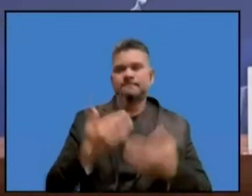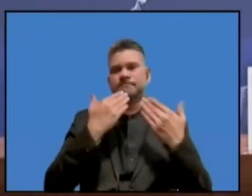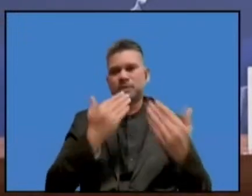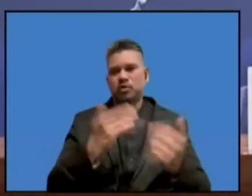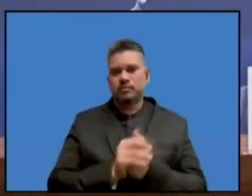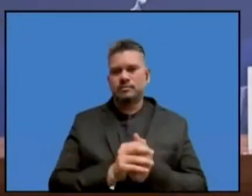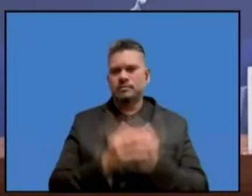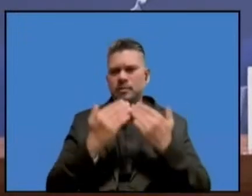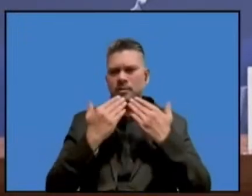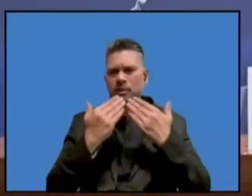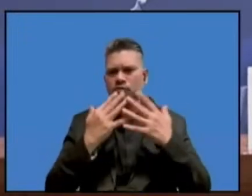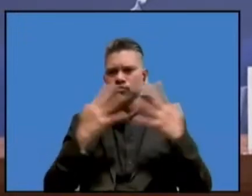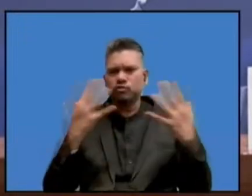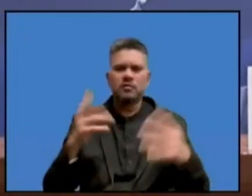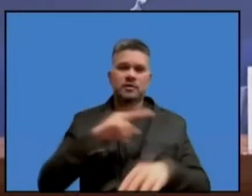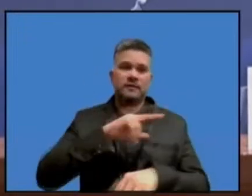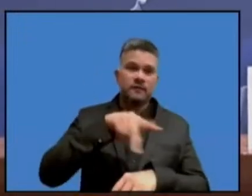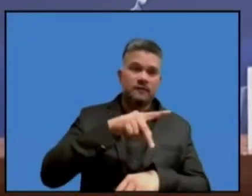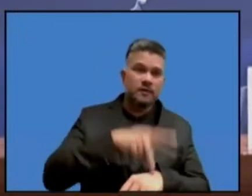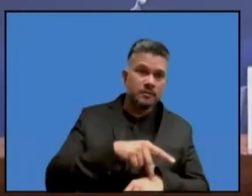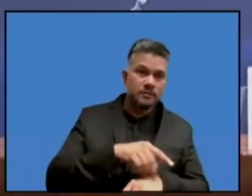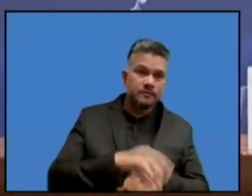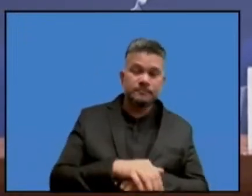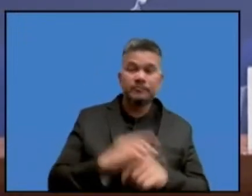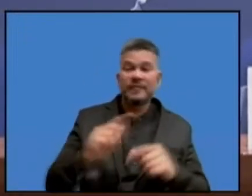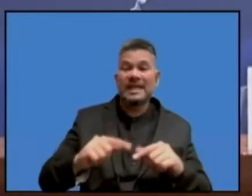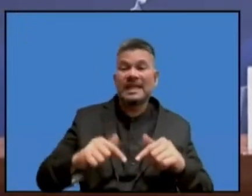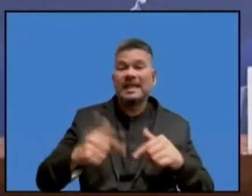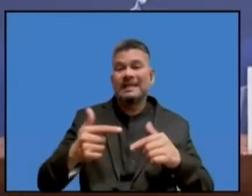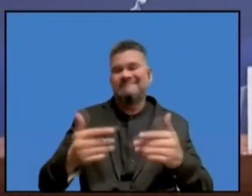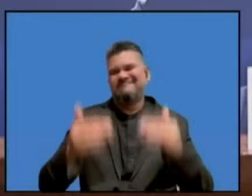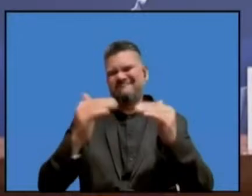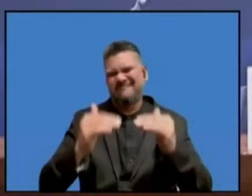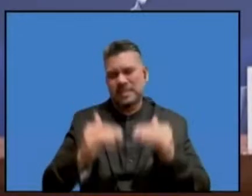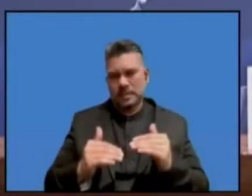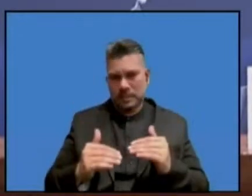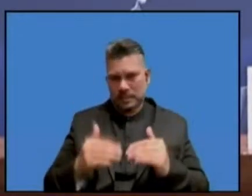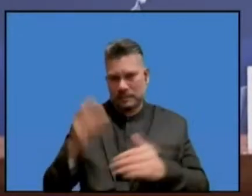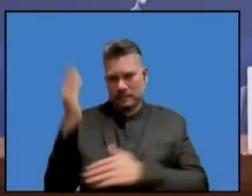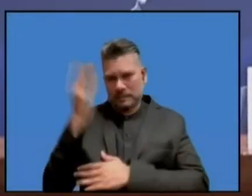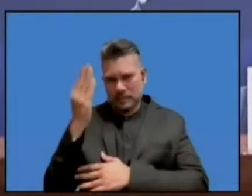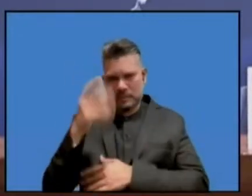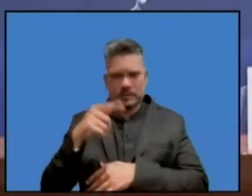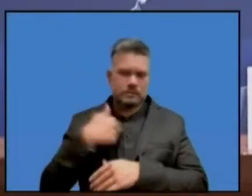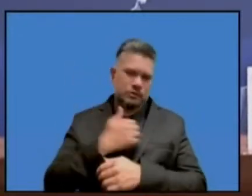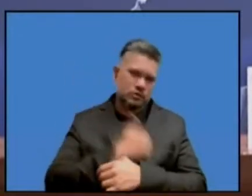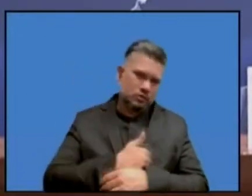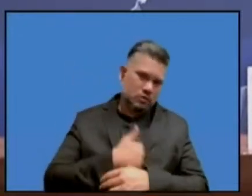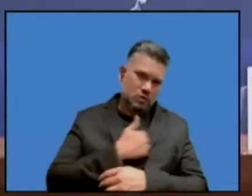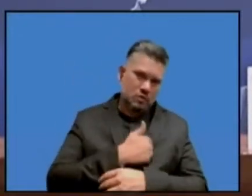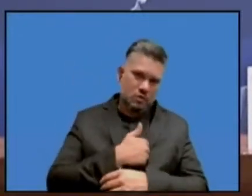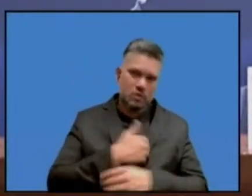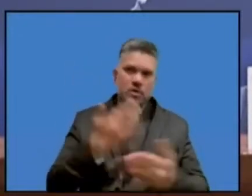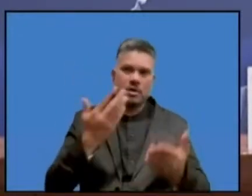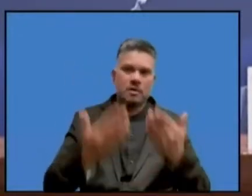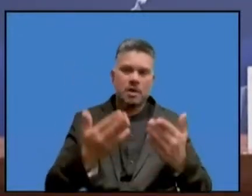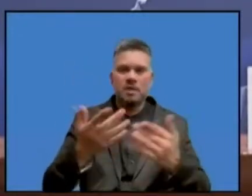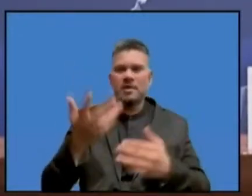I apologize for the next speakers due to the time limited. So maybe you have only 2 minutes